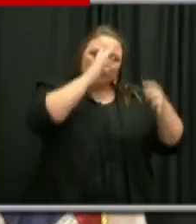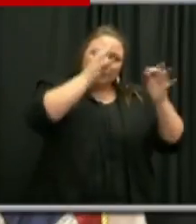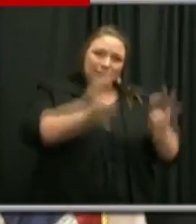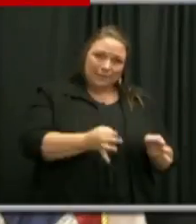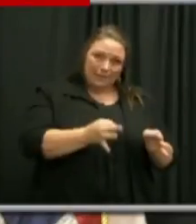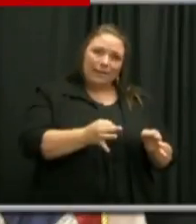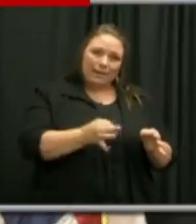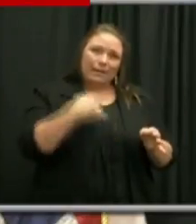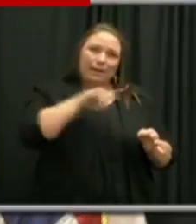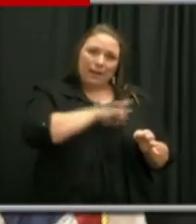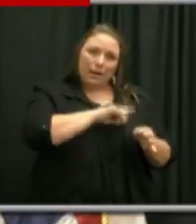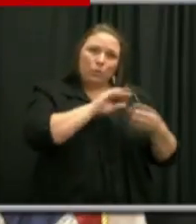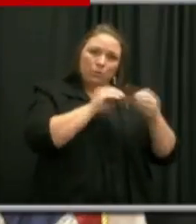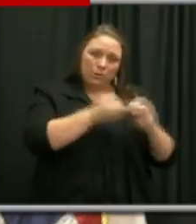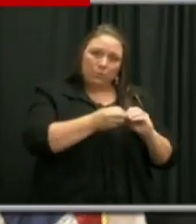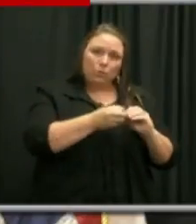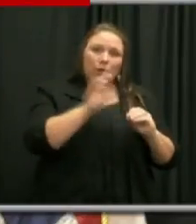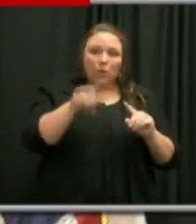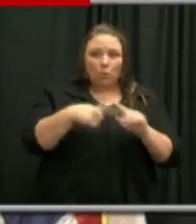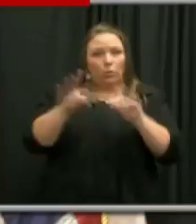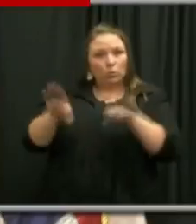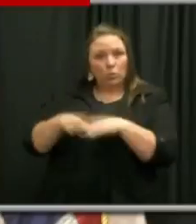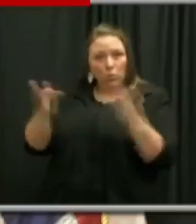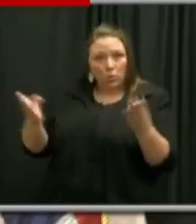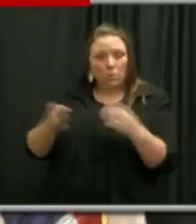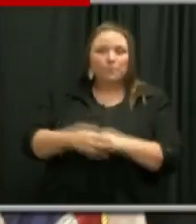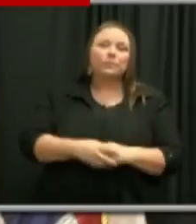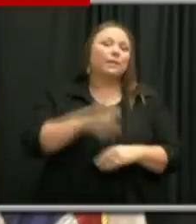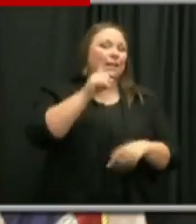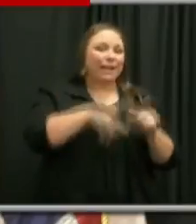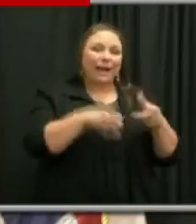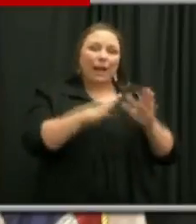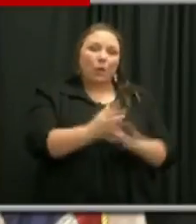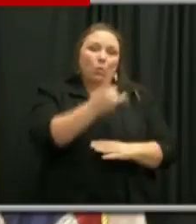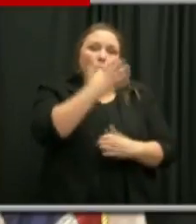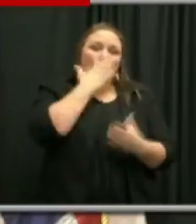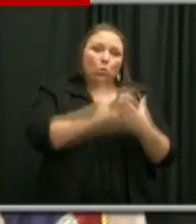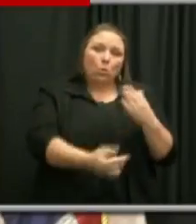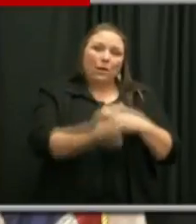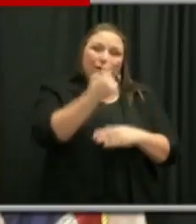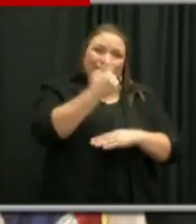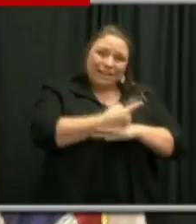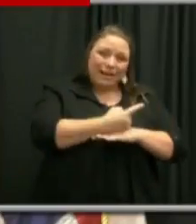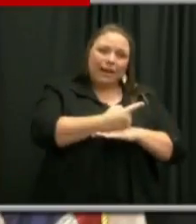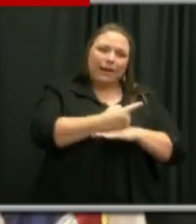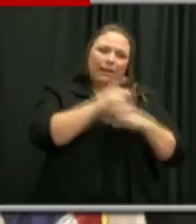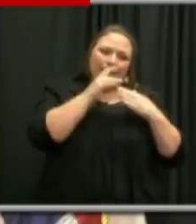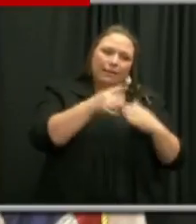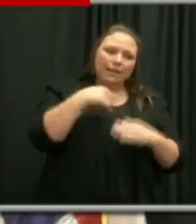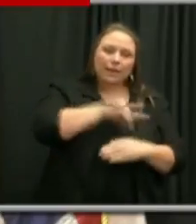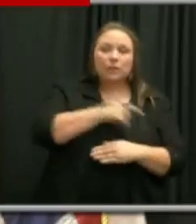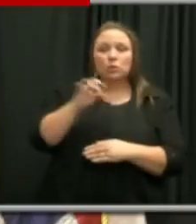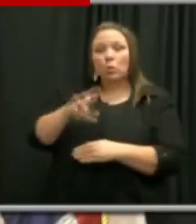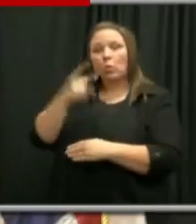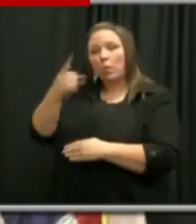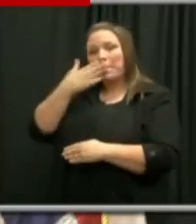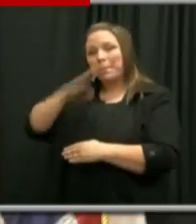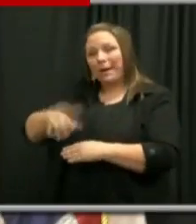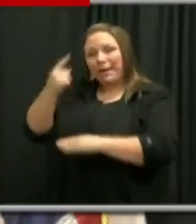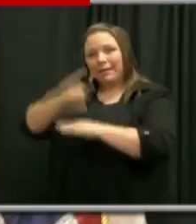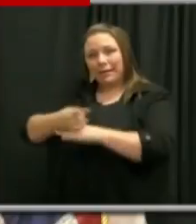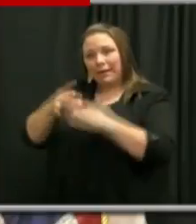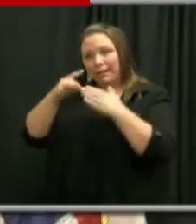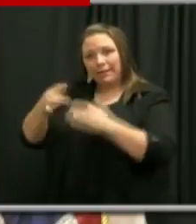good day of data, nor one bad day of data. We have to look at the whole picture. That's why we're looking at multiple metrics. We